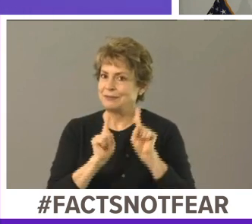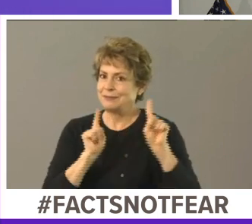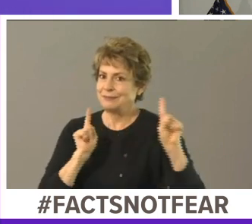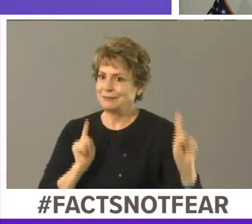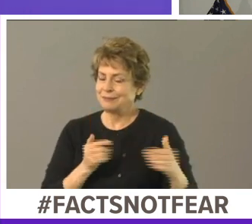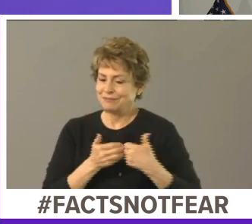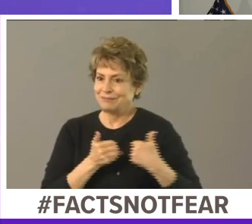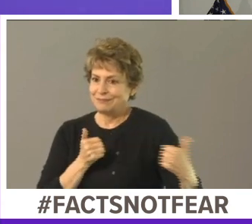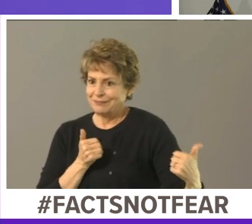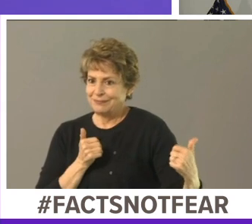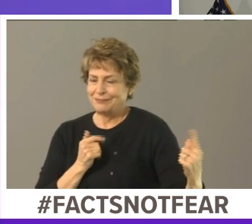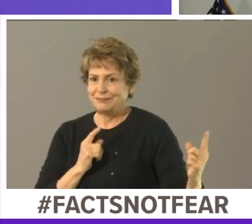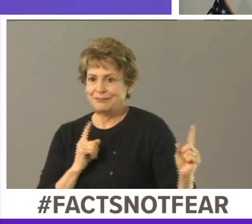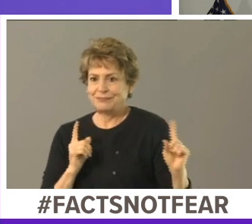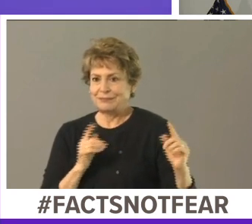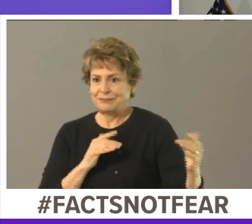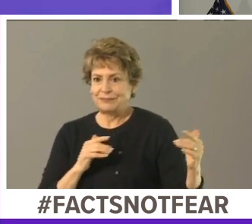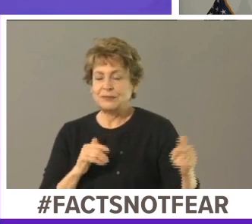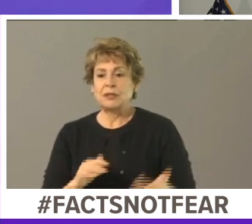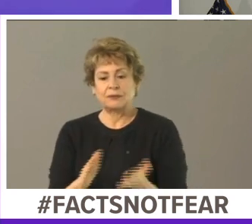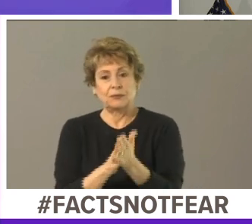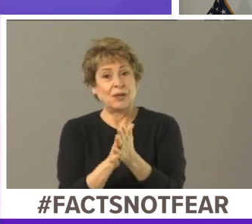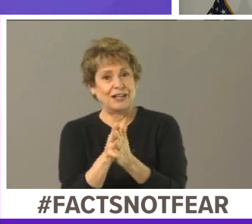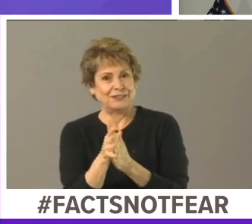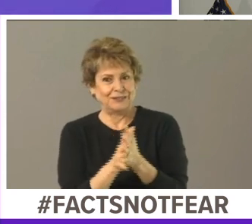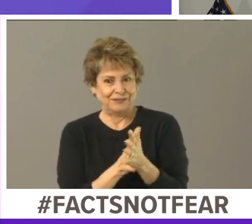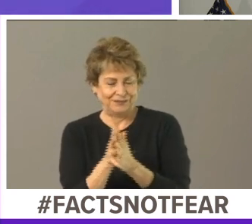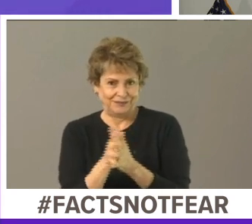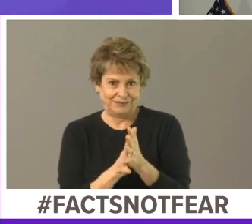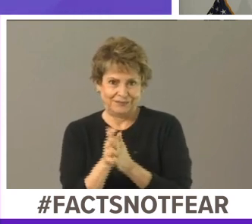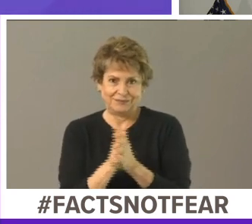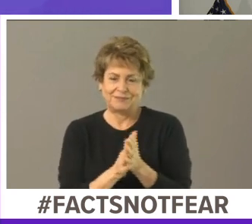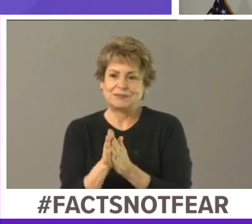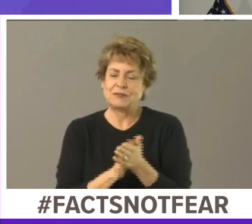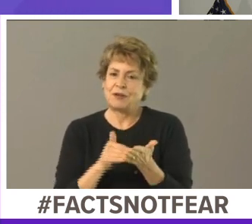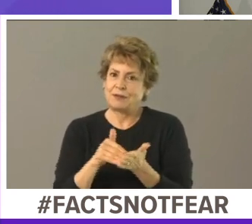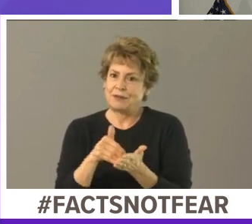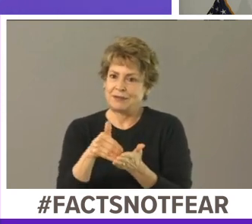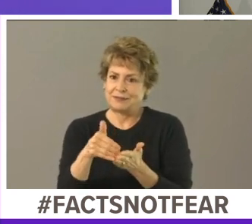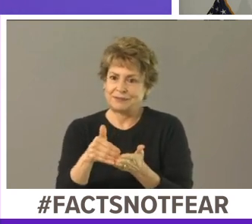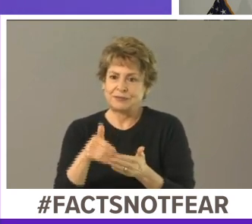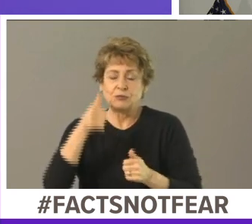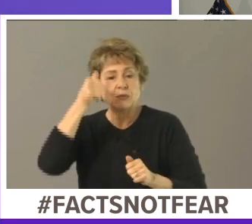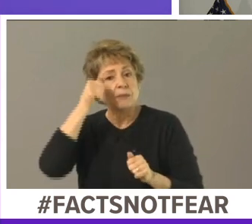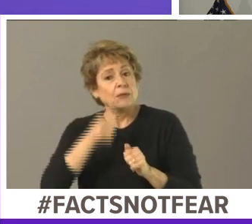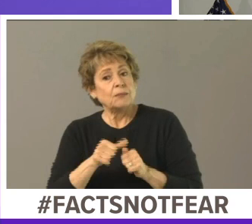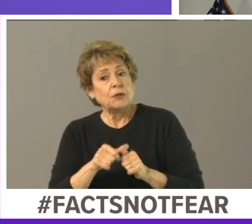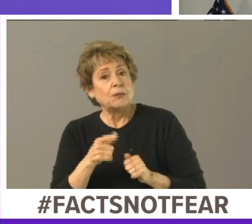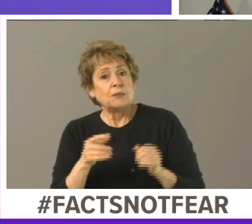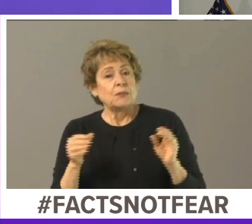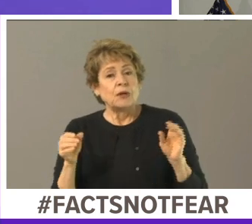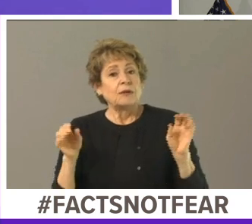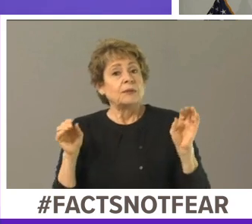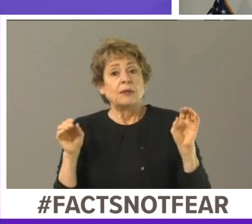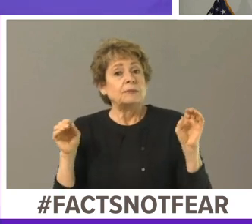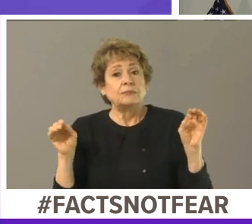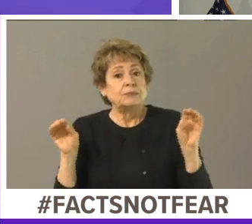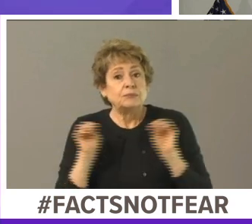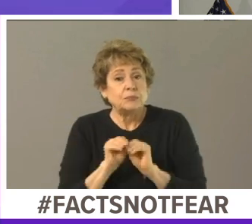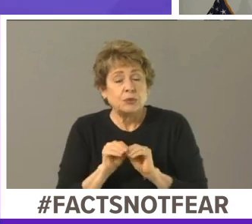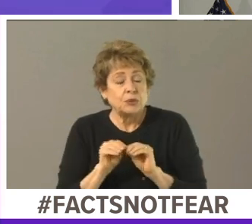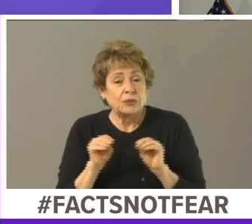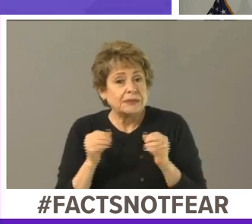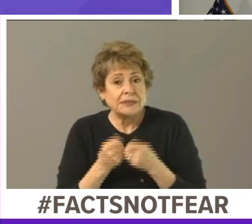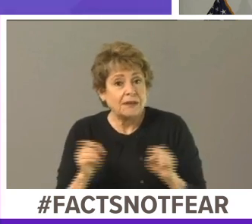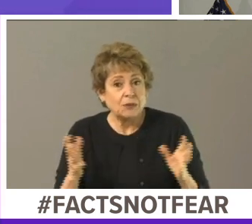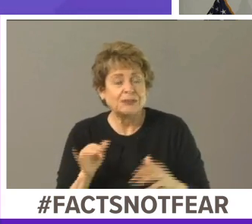and remembering that you're safer at home. These are the things that today are making a difference in our state, and we want to